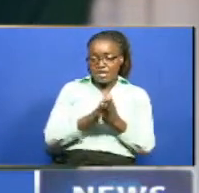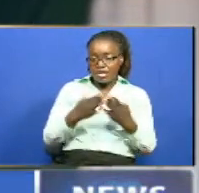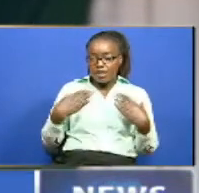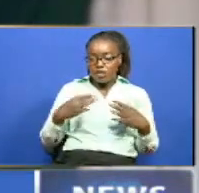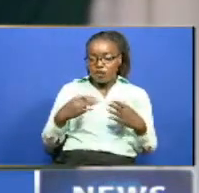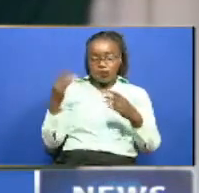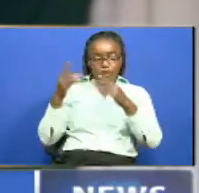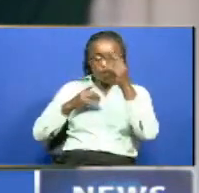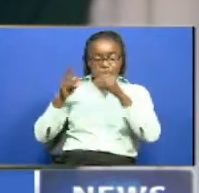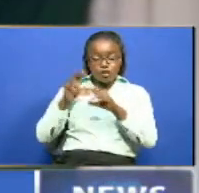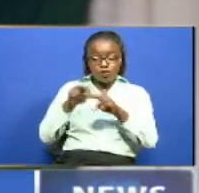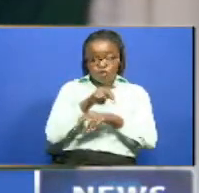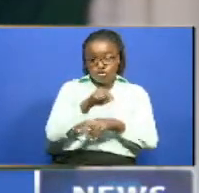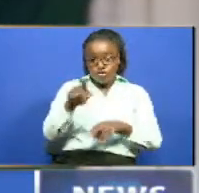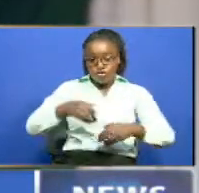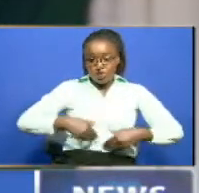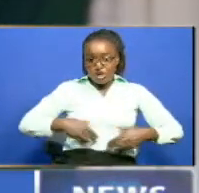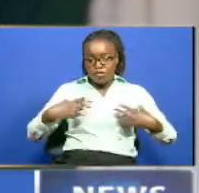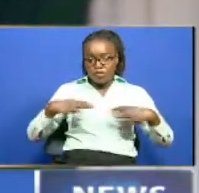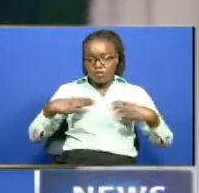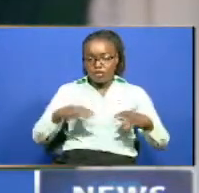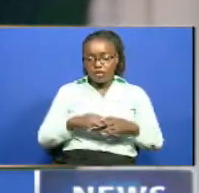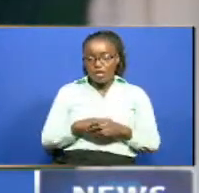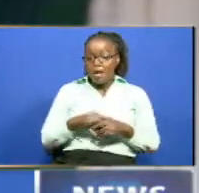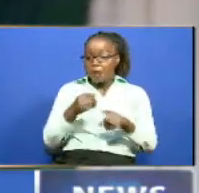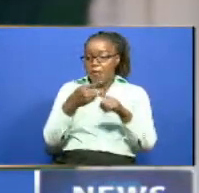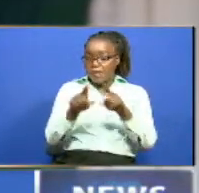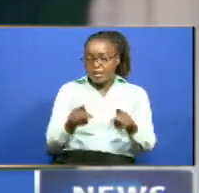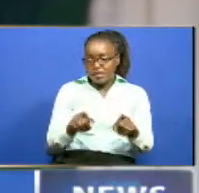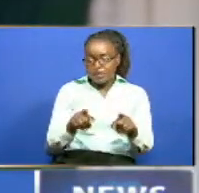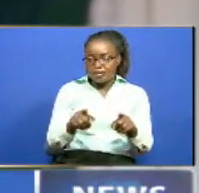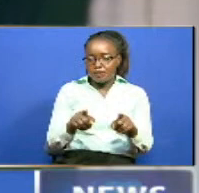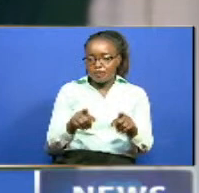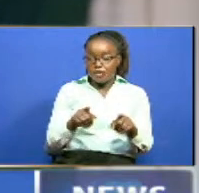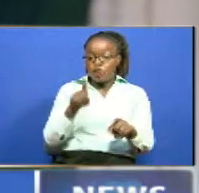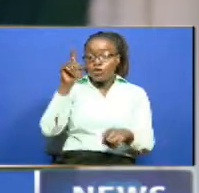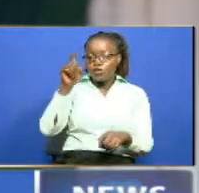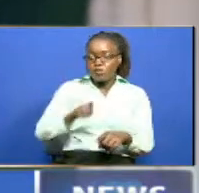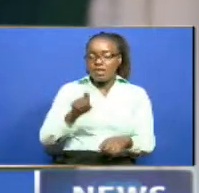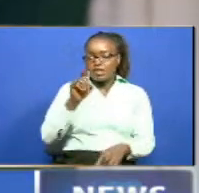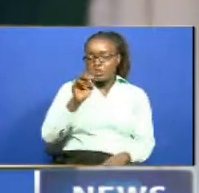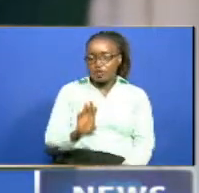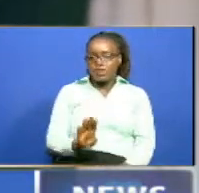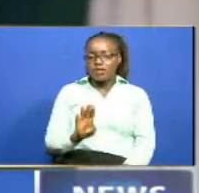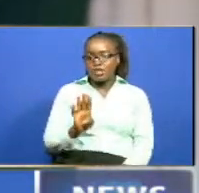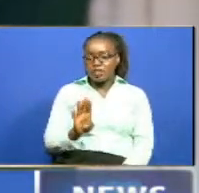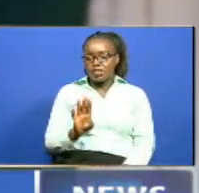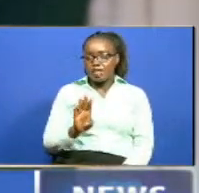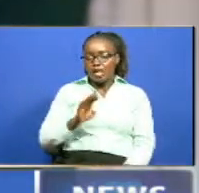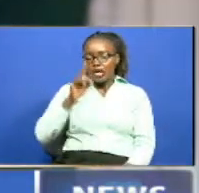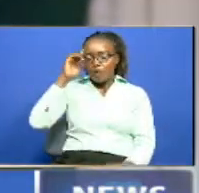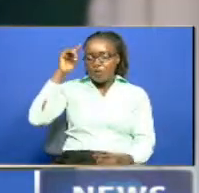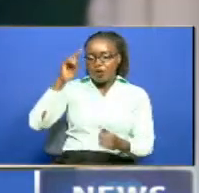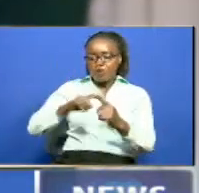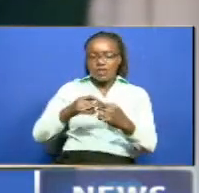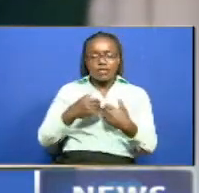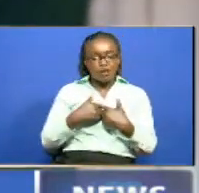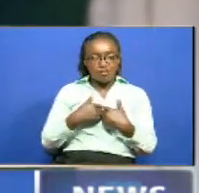on you, our young people. However, you must be purpose-driven.